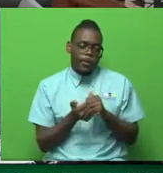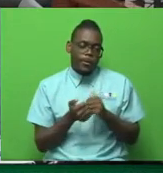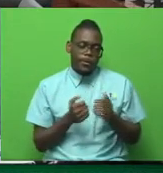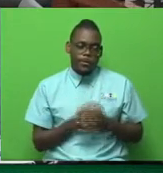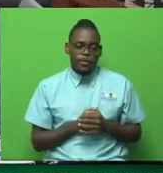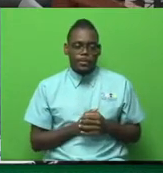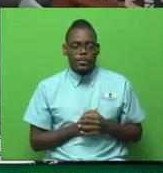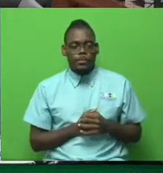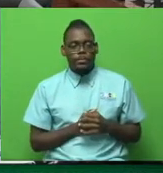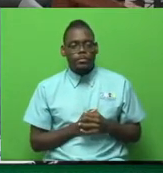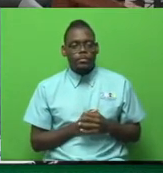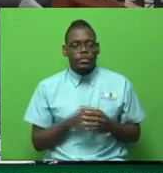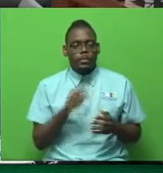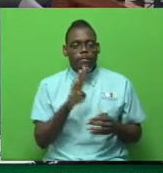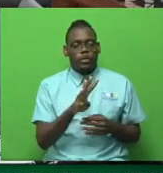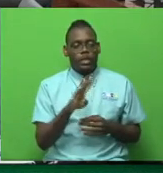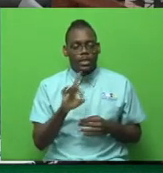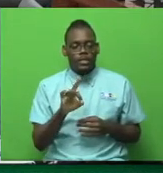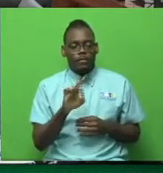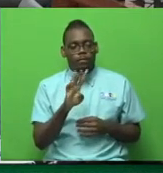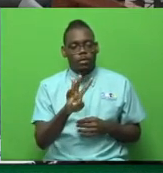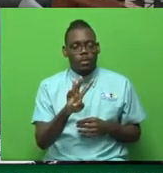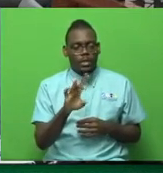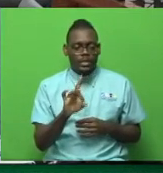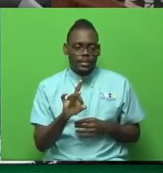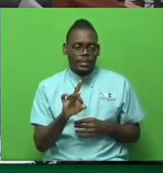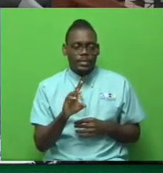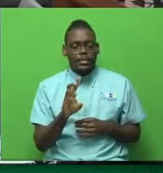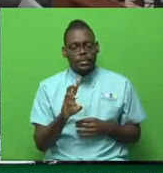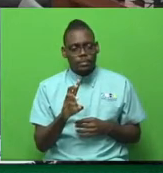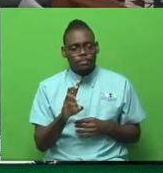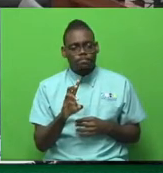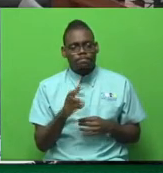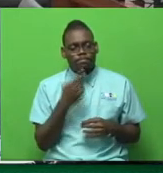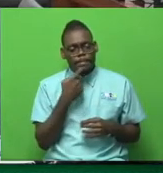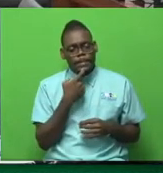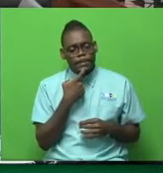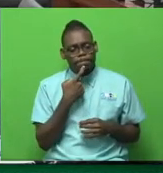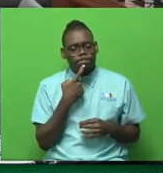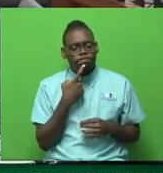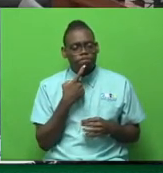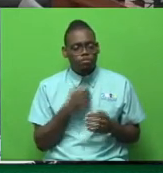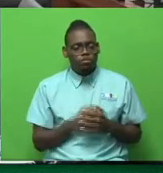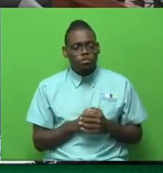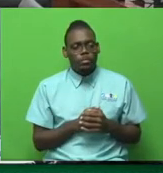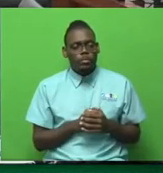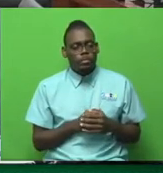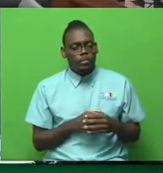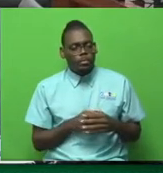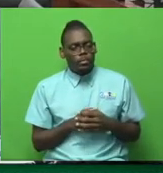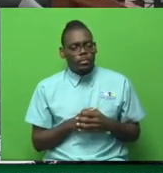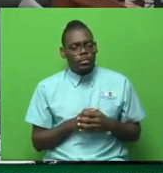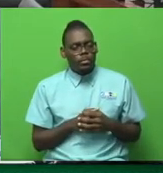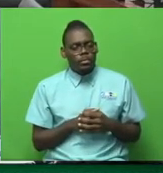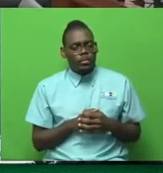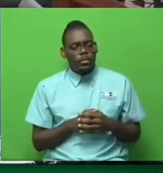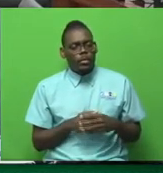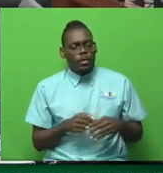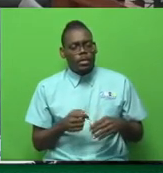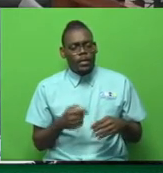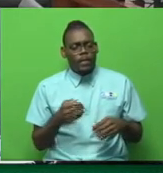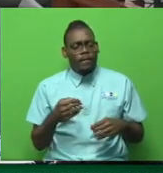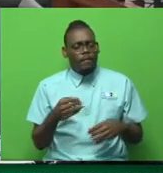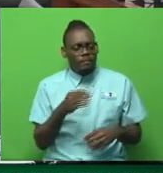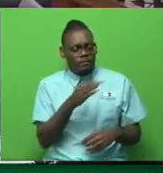48 4. he is imputing improper motives against members of this side of trying to destroy this country that's